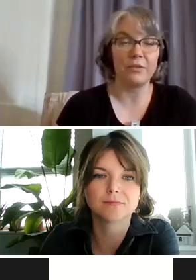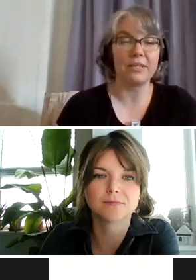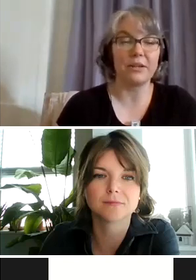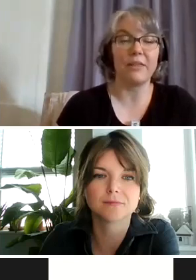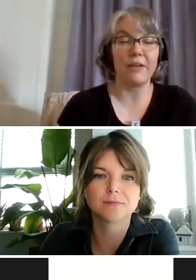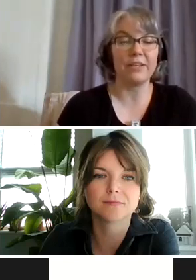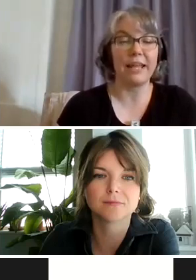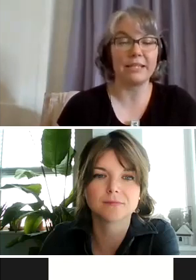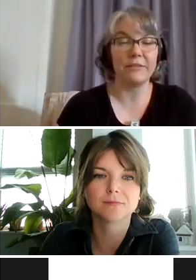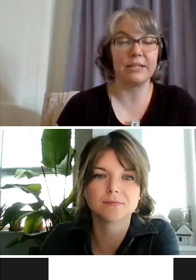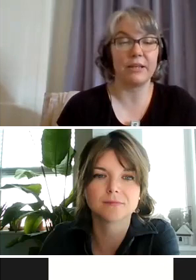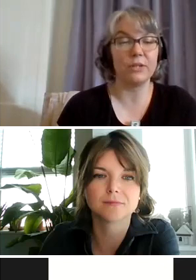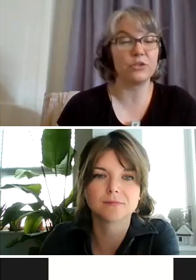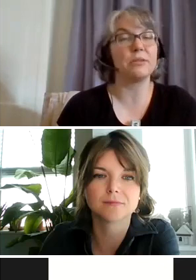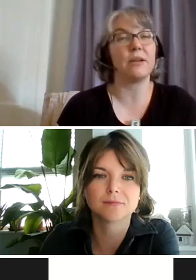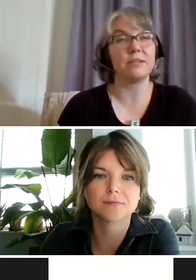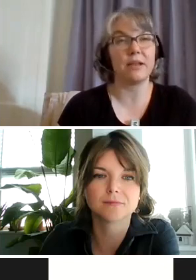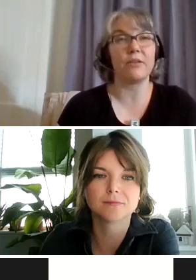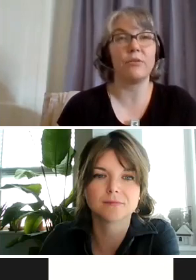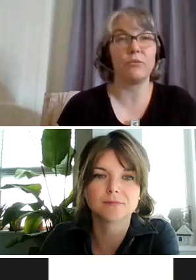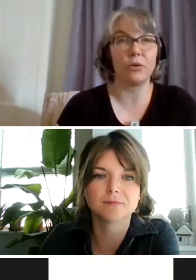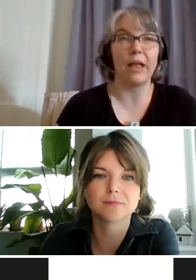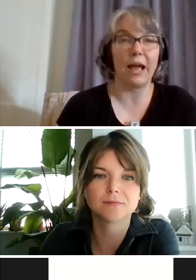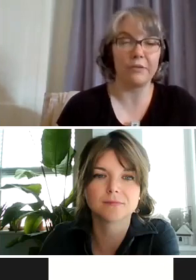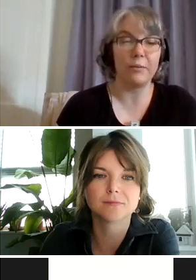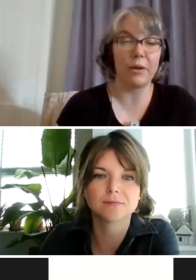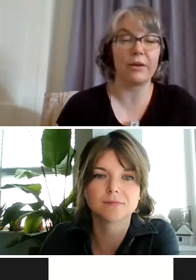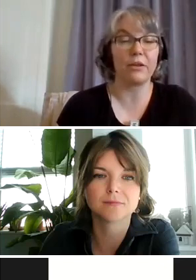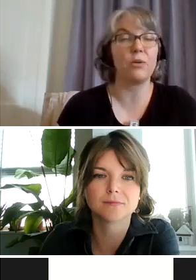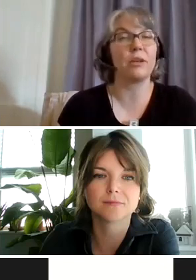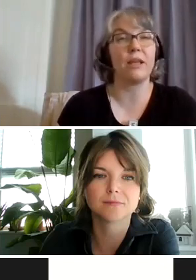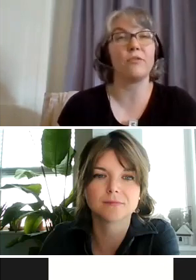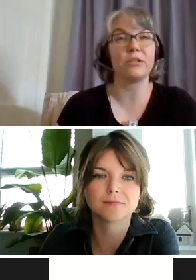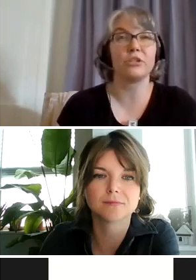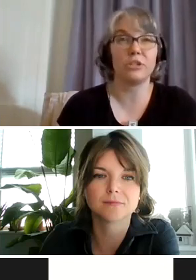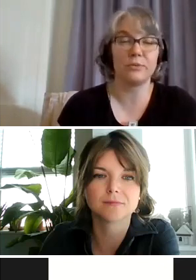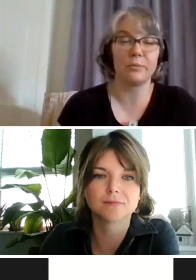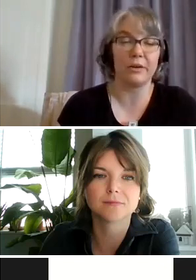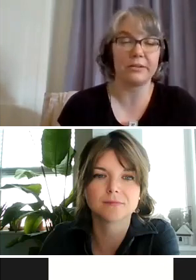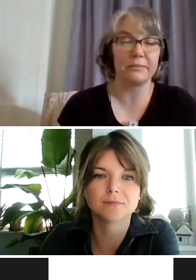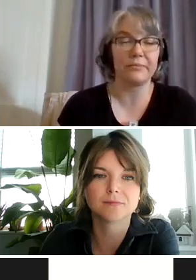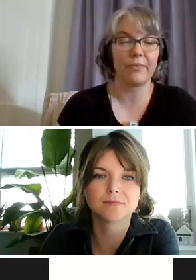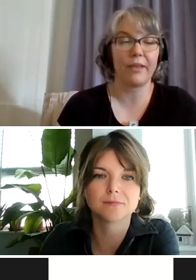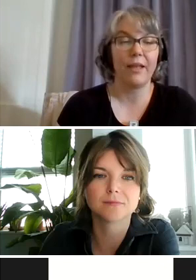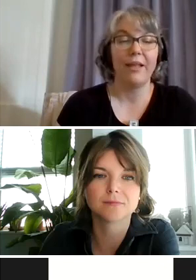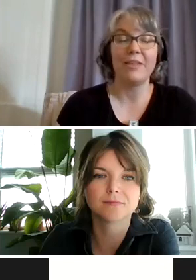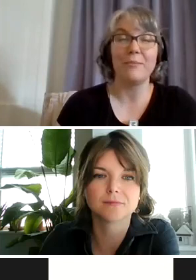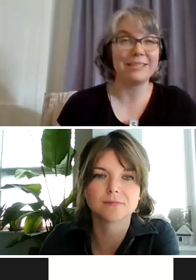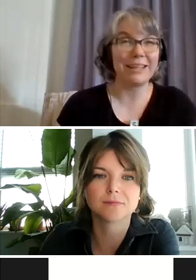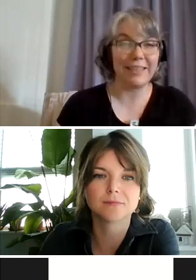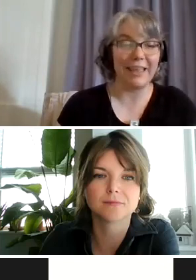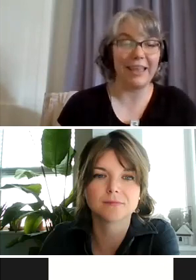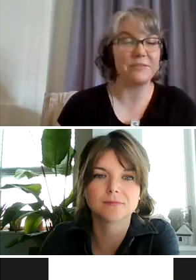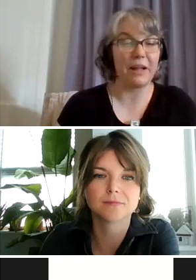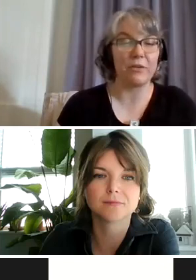art focused on the everyday activities and rituals of the Southern rural African American community of which she was a part. The